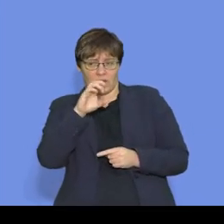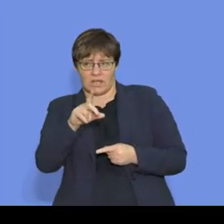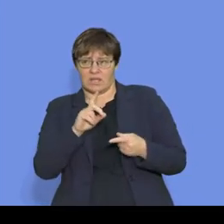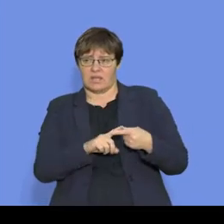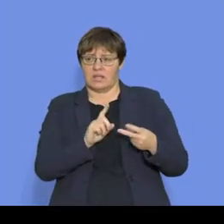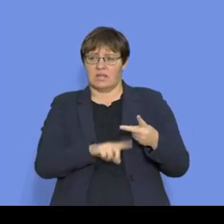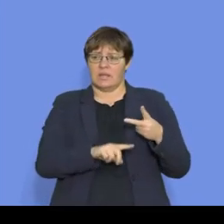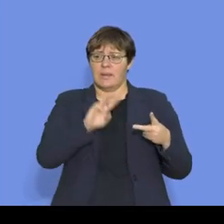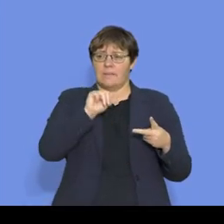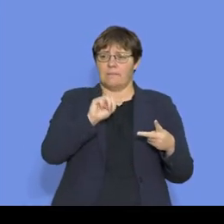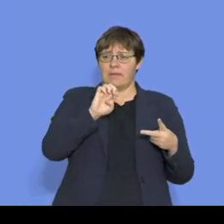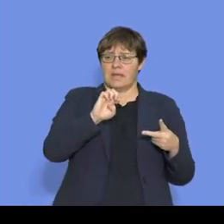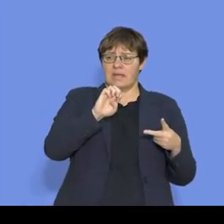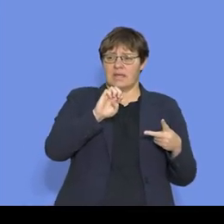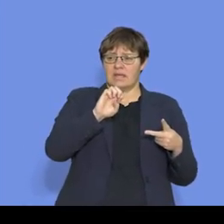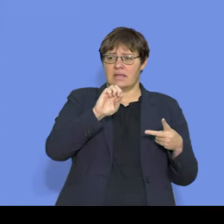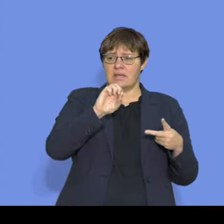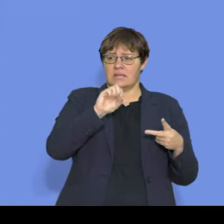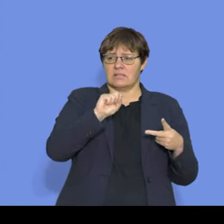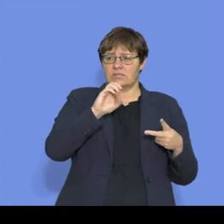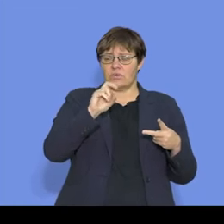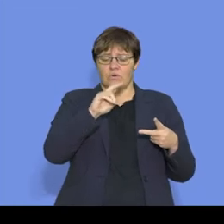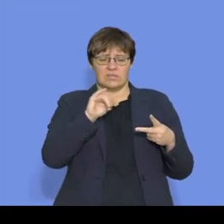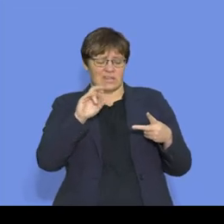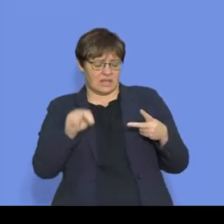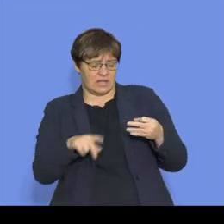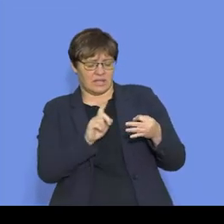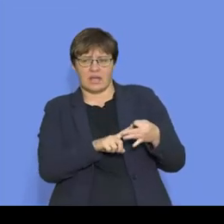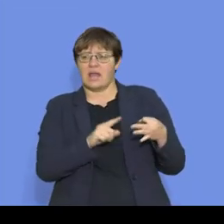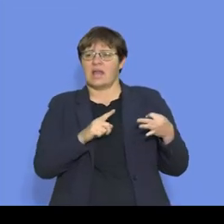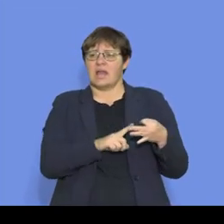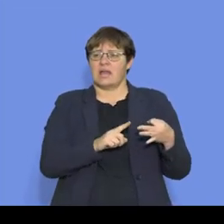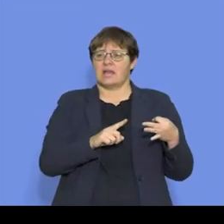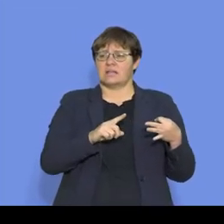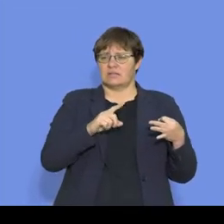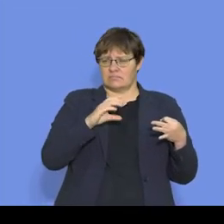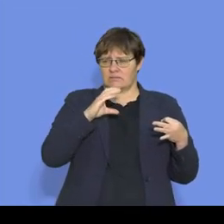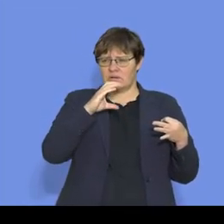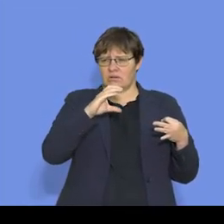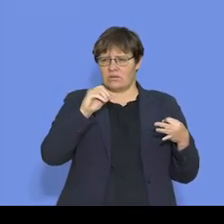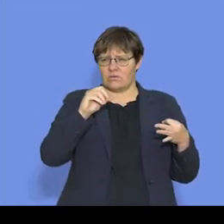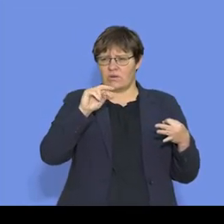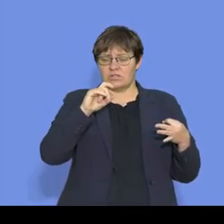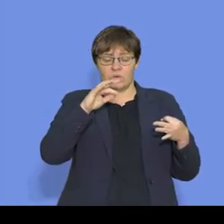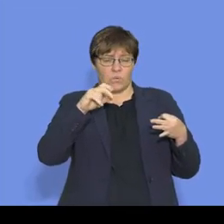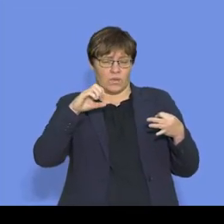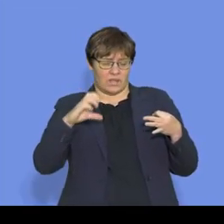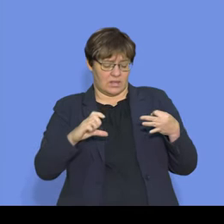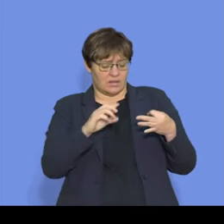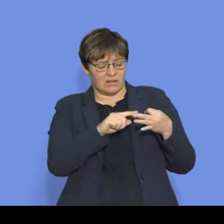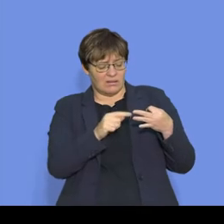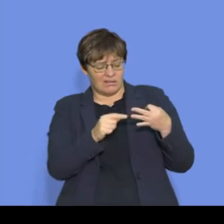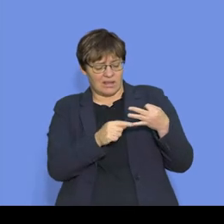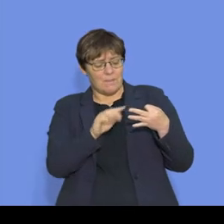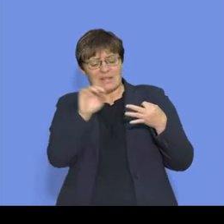if you sometimes see Cenozoic and Paleozoic spelt slightly differently. That's not really important. You can use